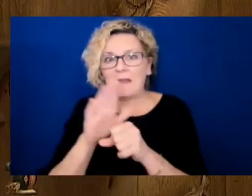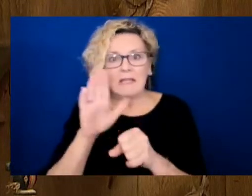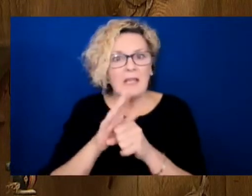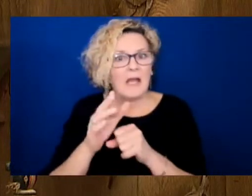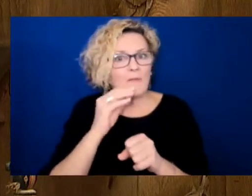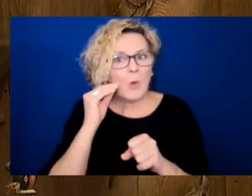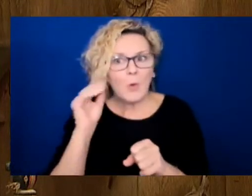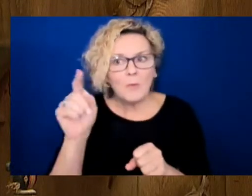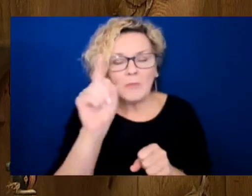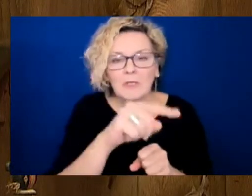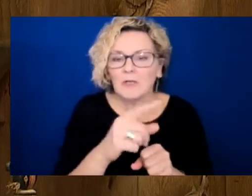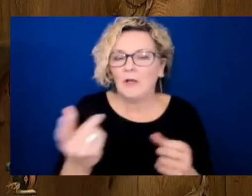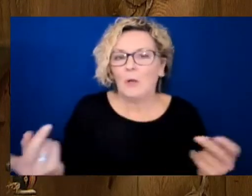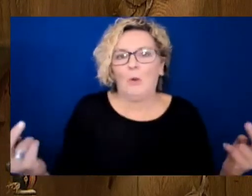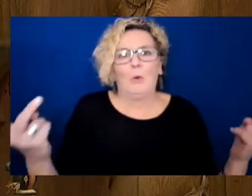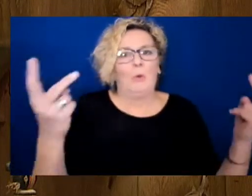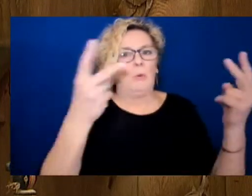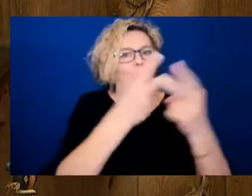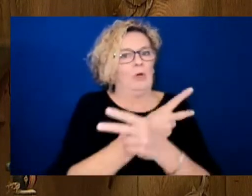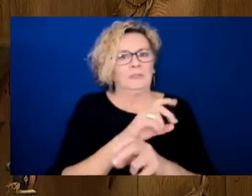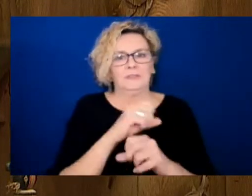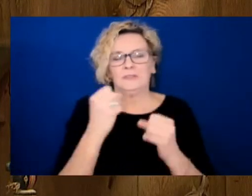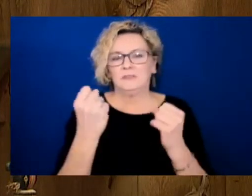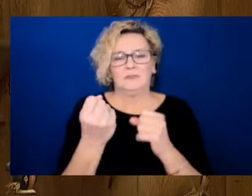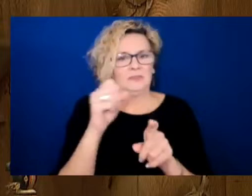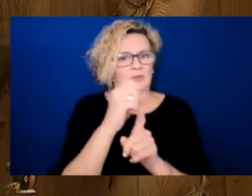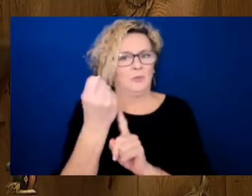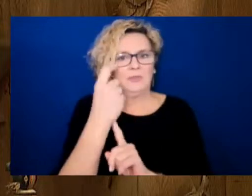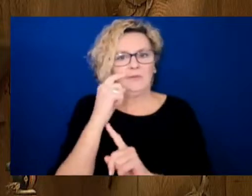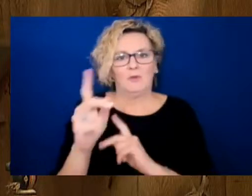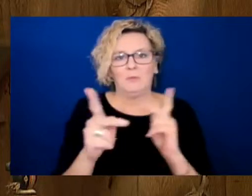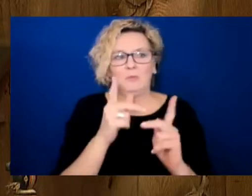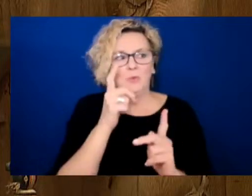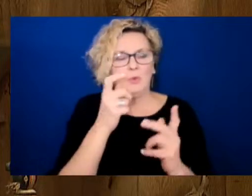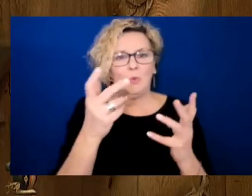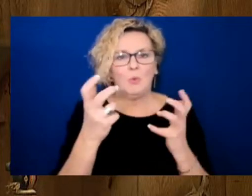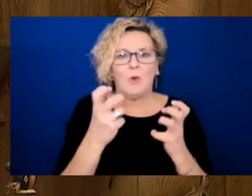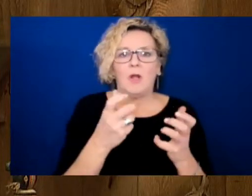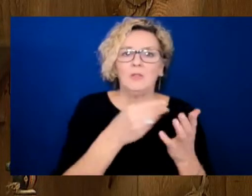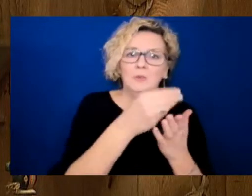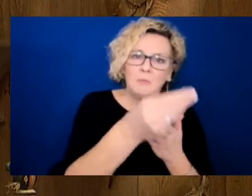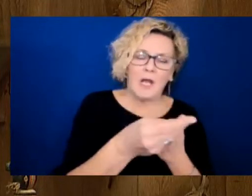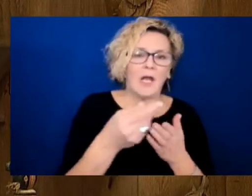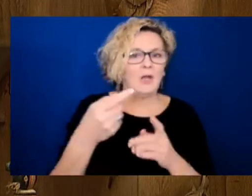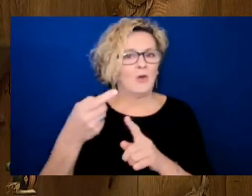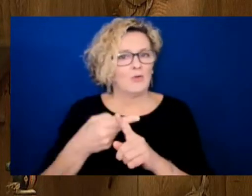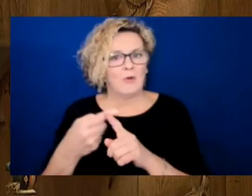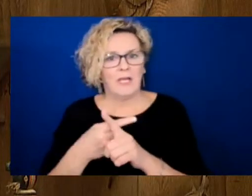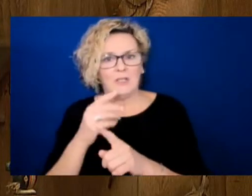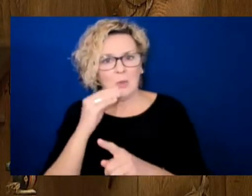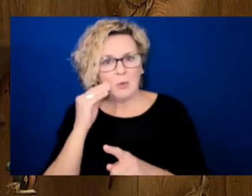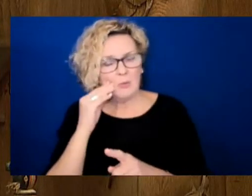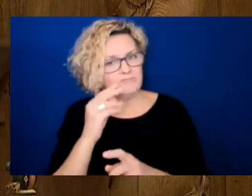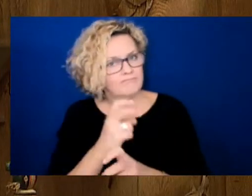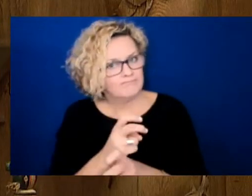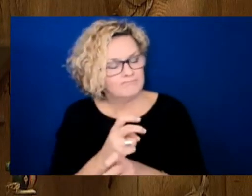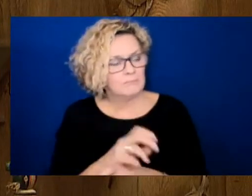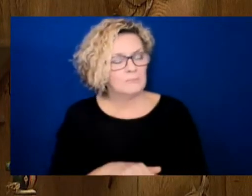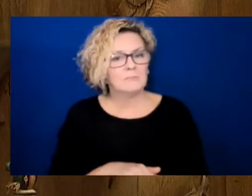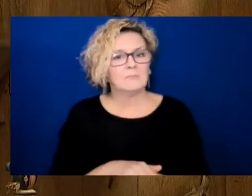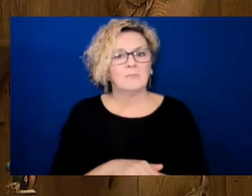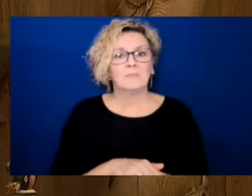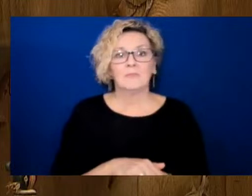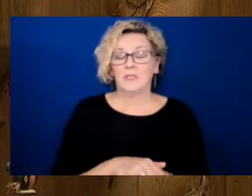people looking to buy or rent a home. This is a generational challenge, and we must meet the